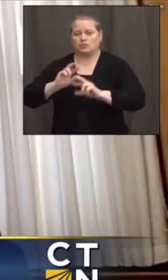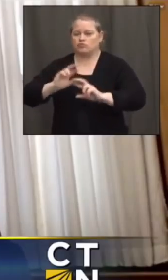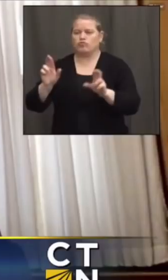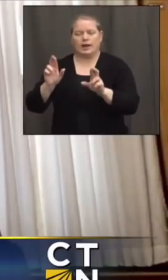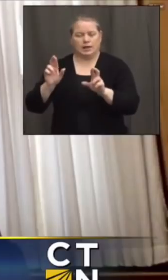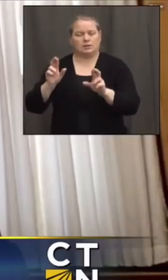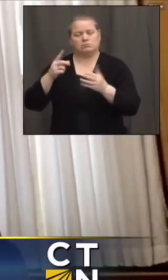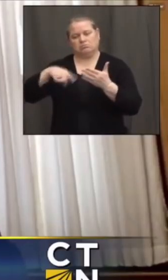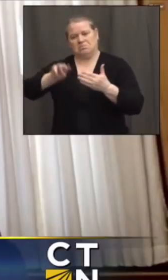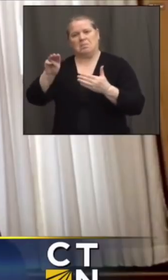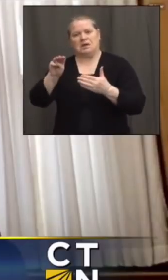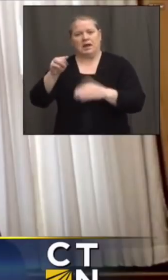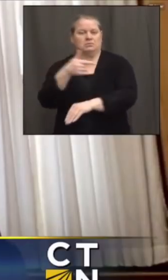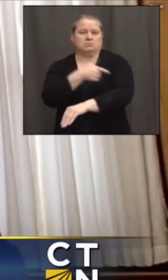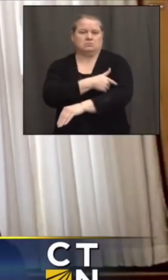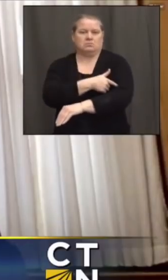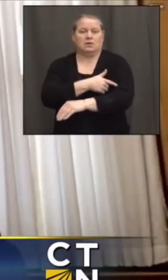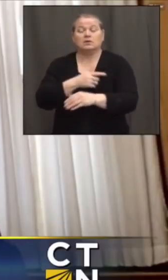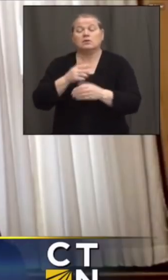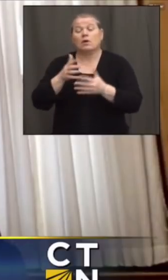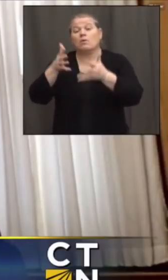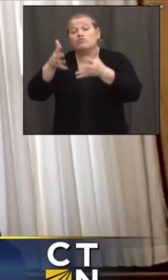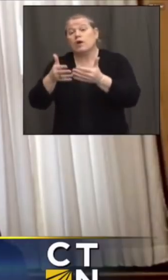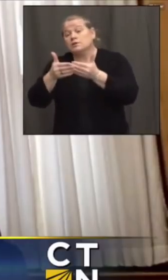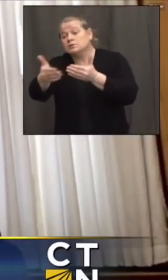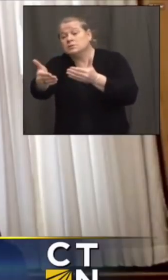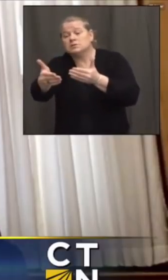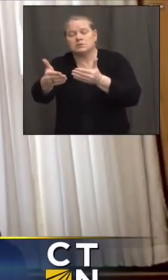So more to come on the rest of the